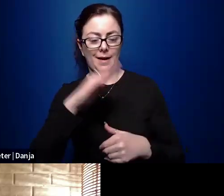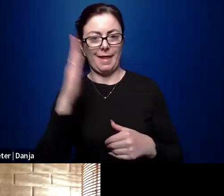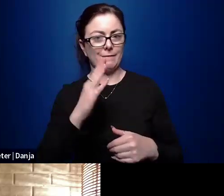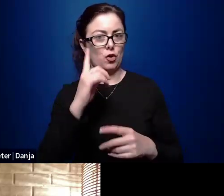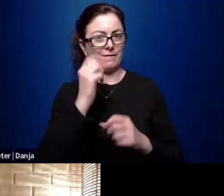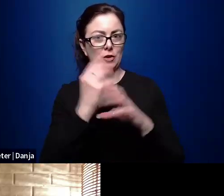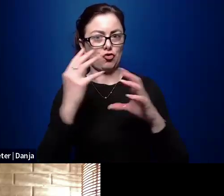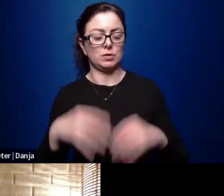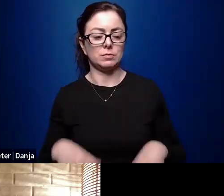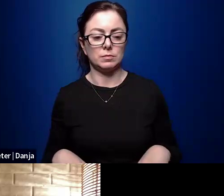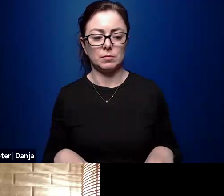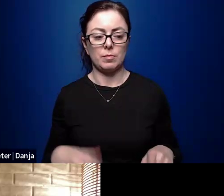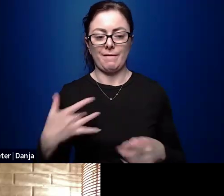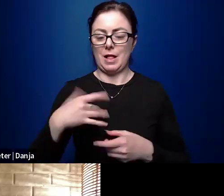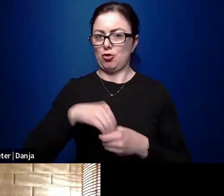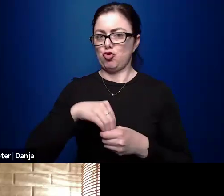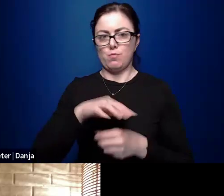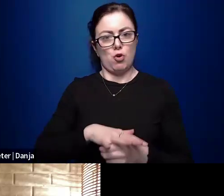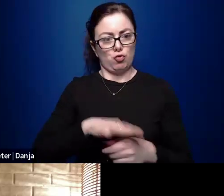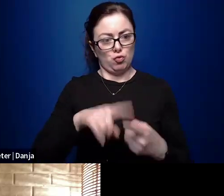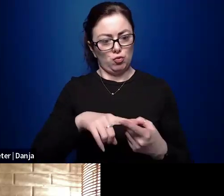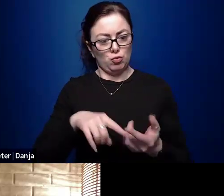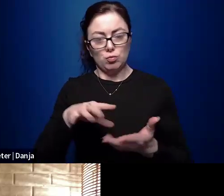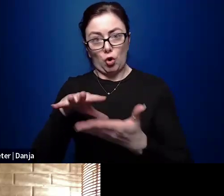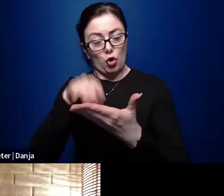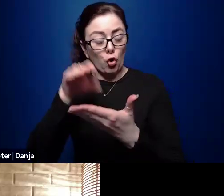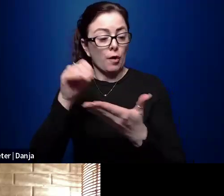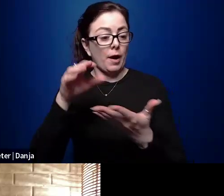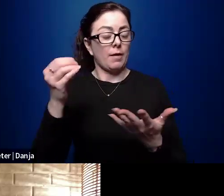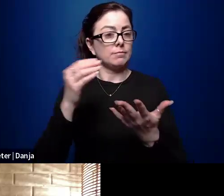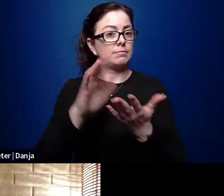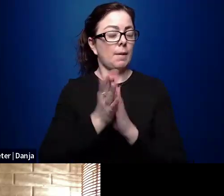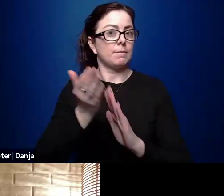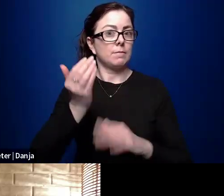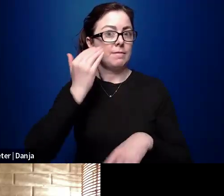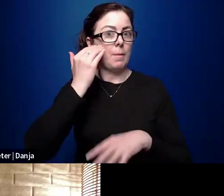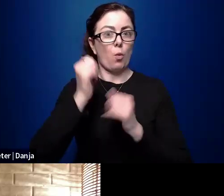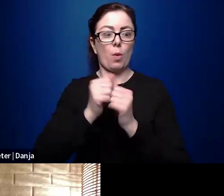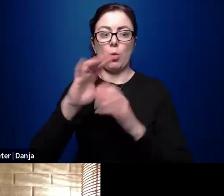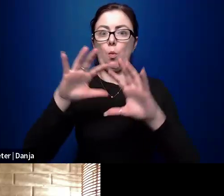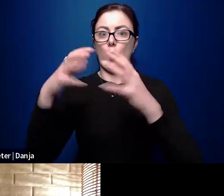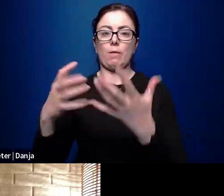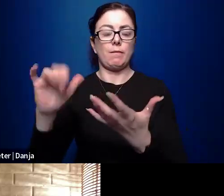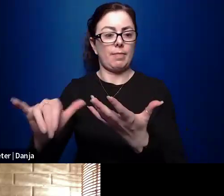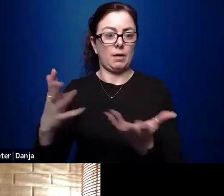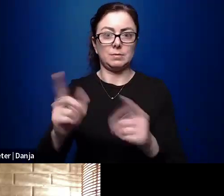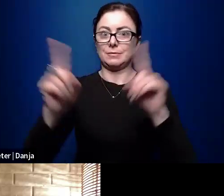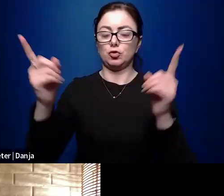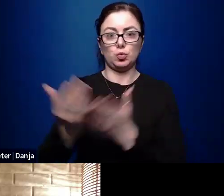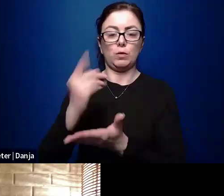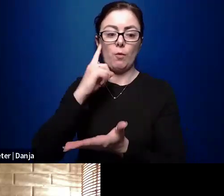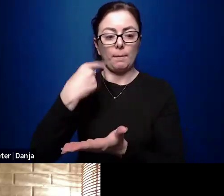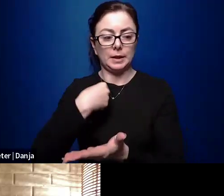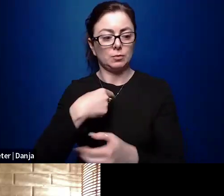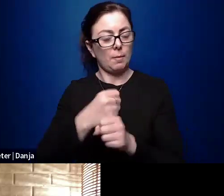internal pressure to learn and know a world that was foreign to me, to make the right choices,